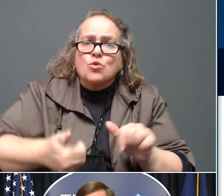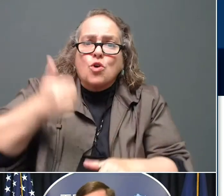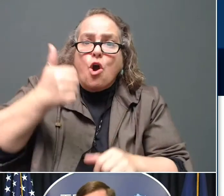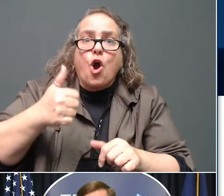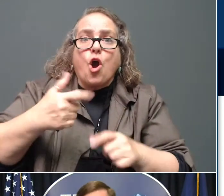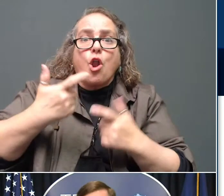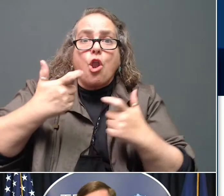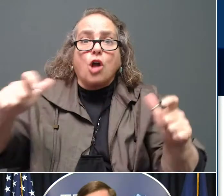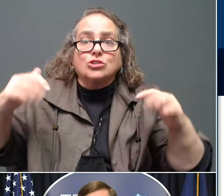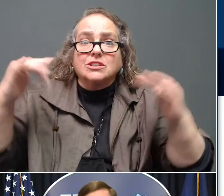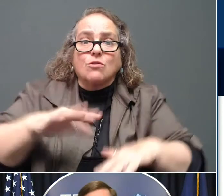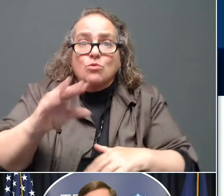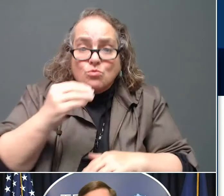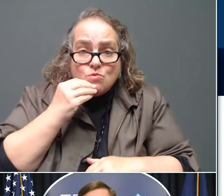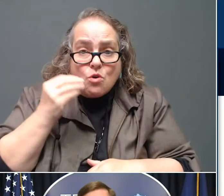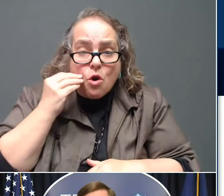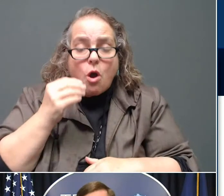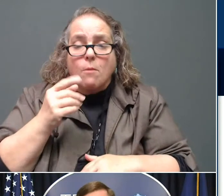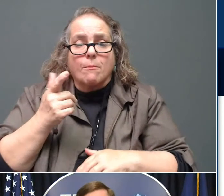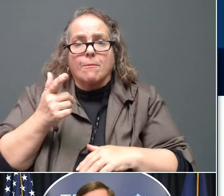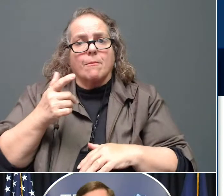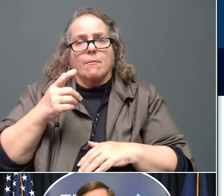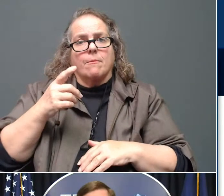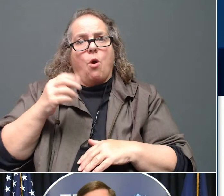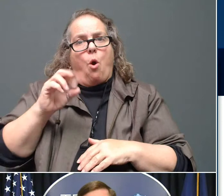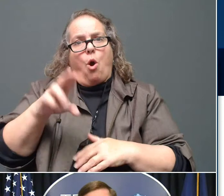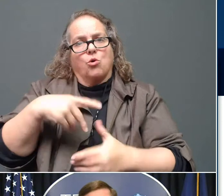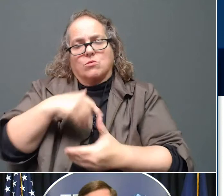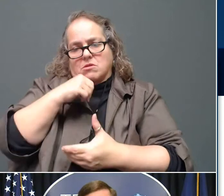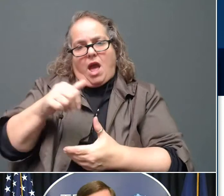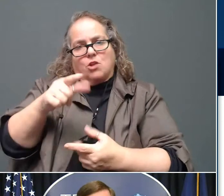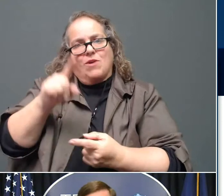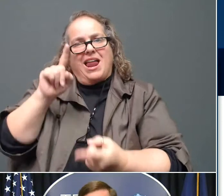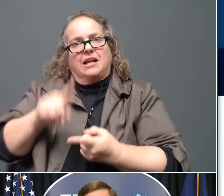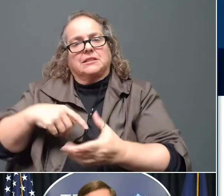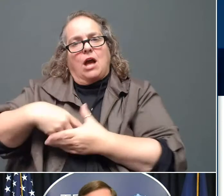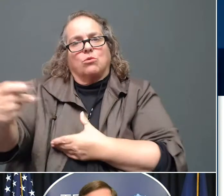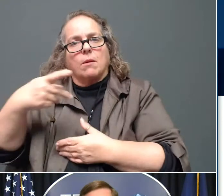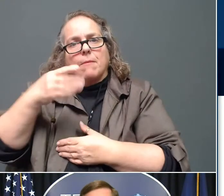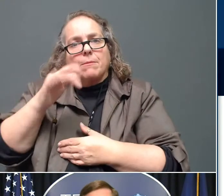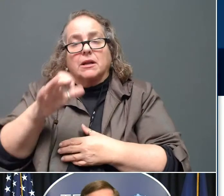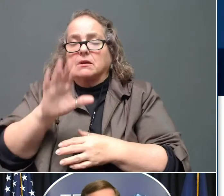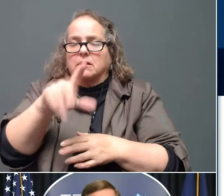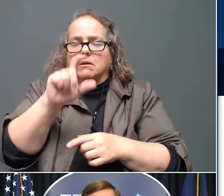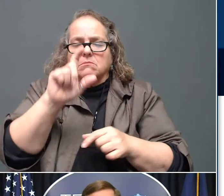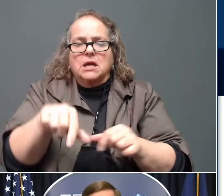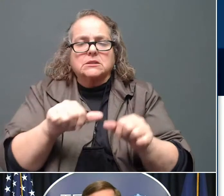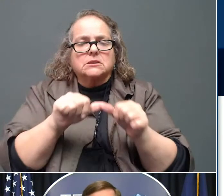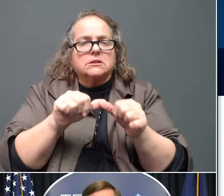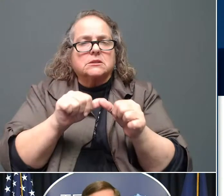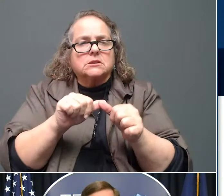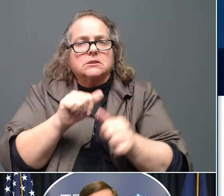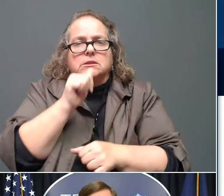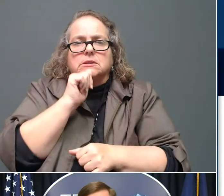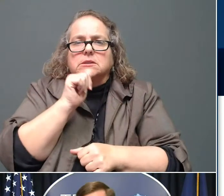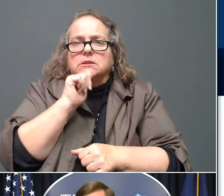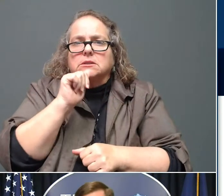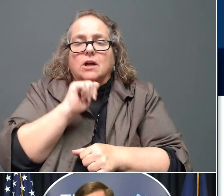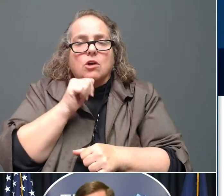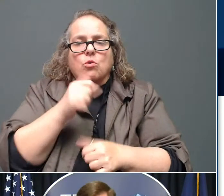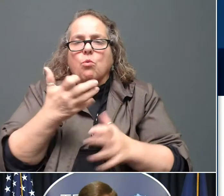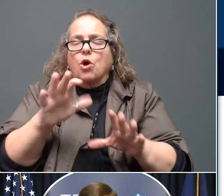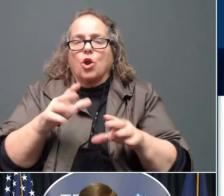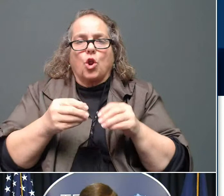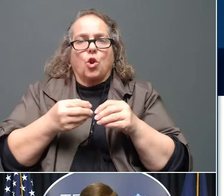homes or out in public. We must keep this up because we do not want to lose this progress, and we're moving